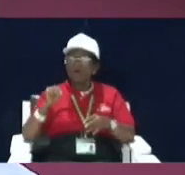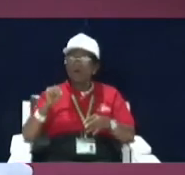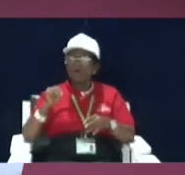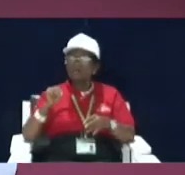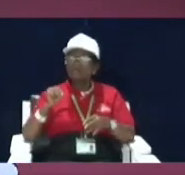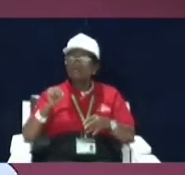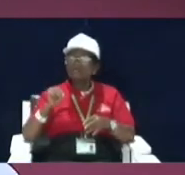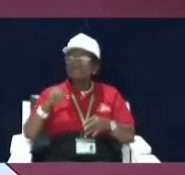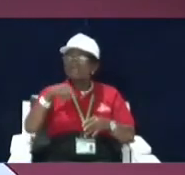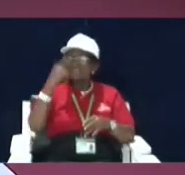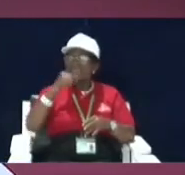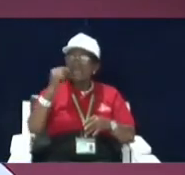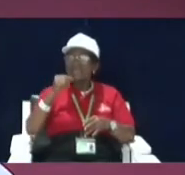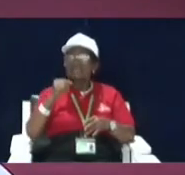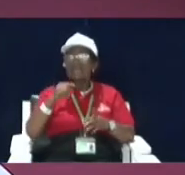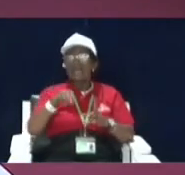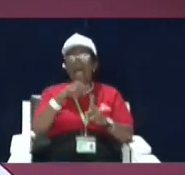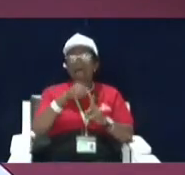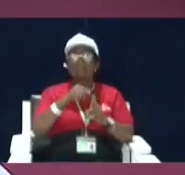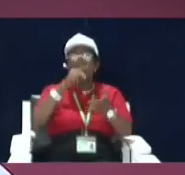about Paul,